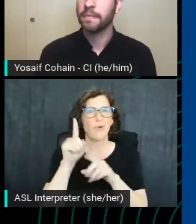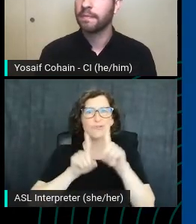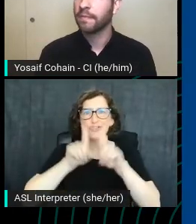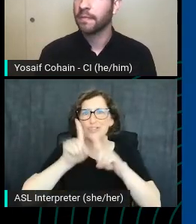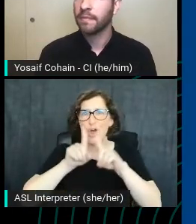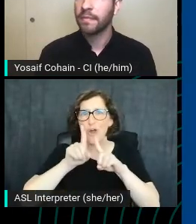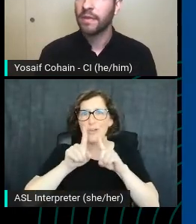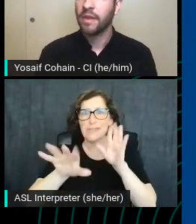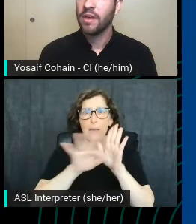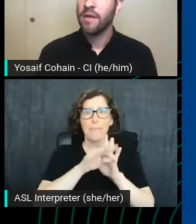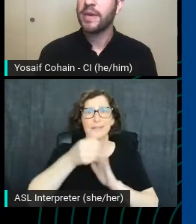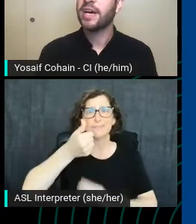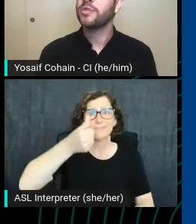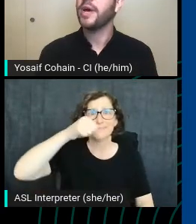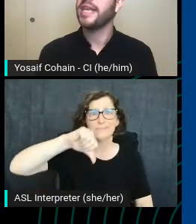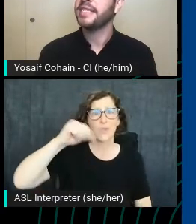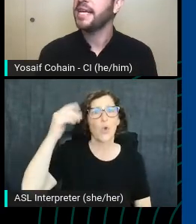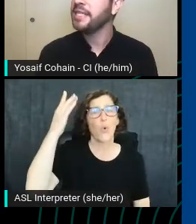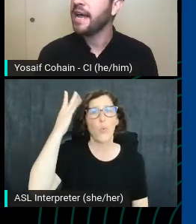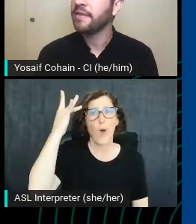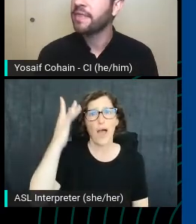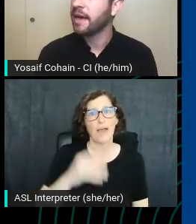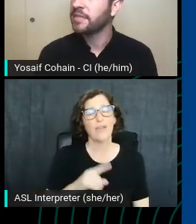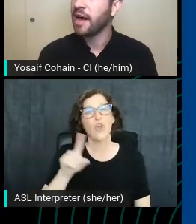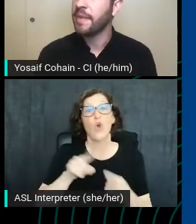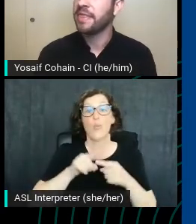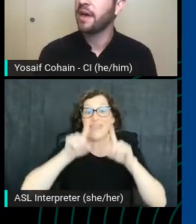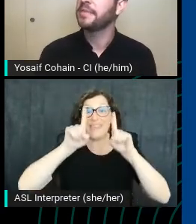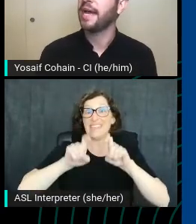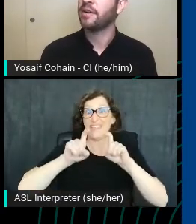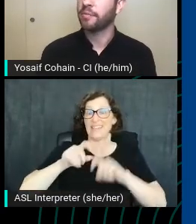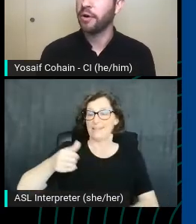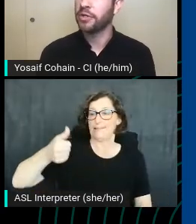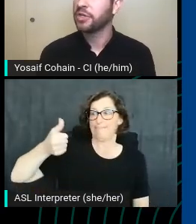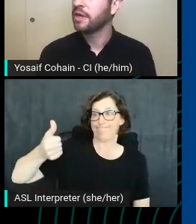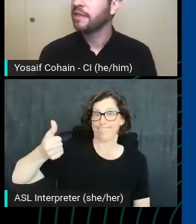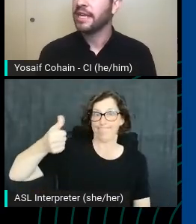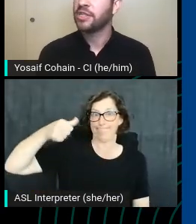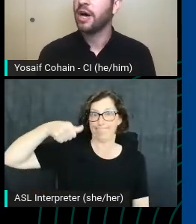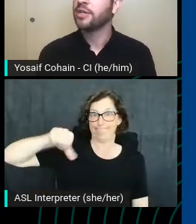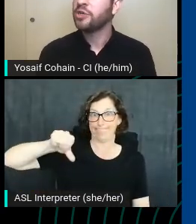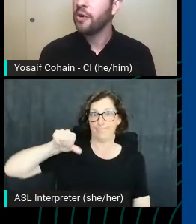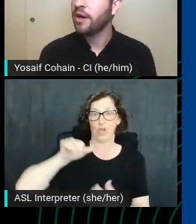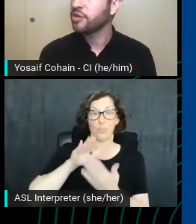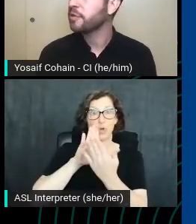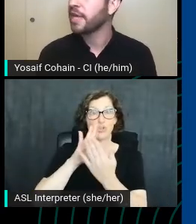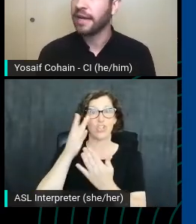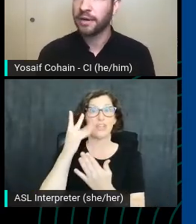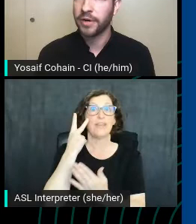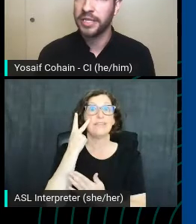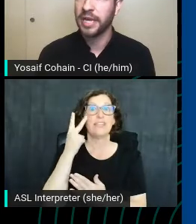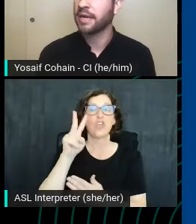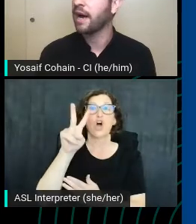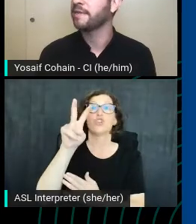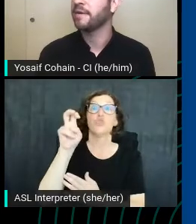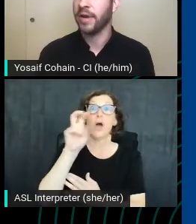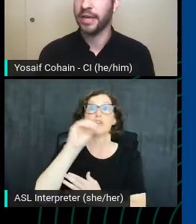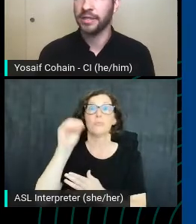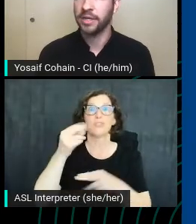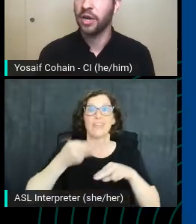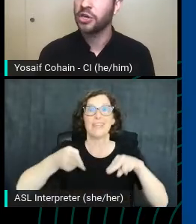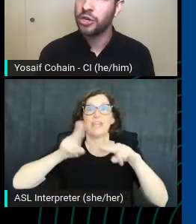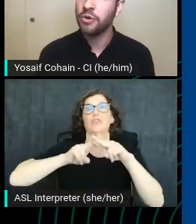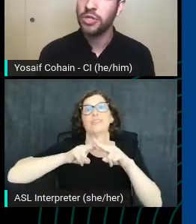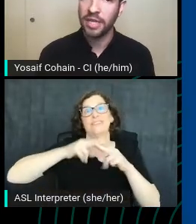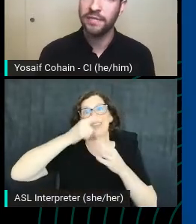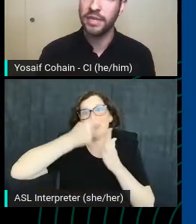Because when they tested out the thumbs up and thumbs down approach, they saw a 200% increase in content